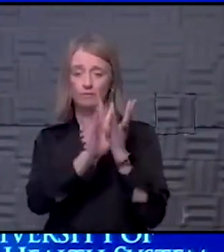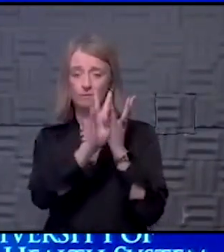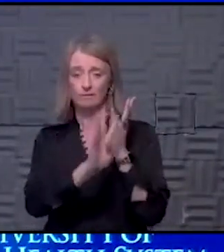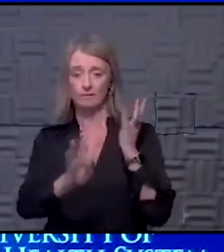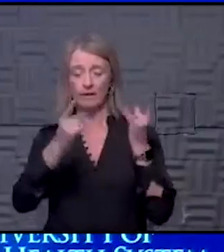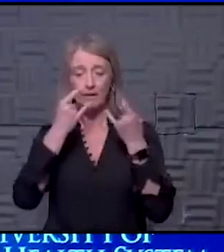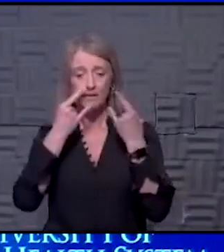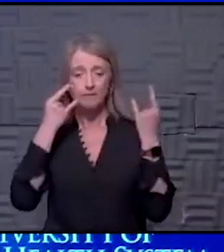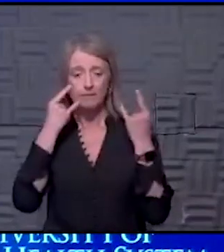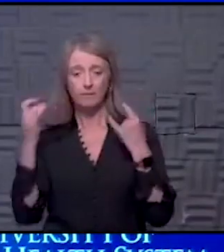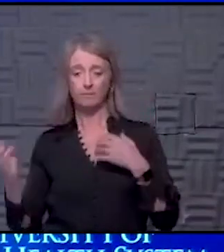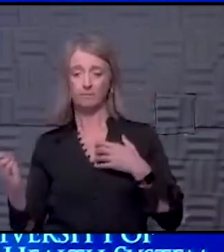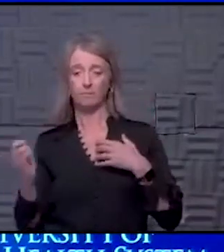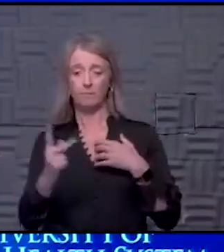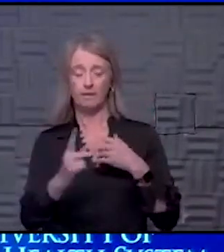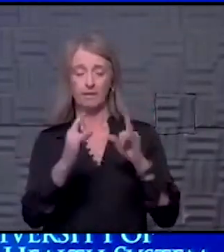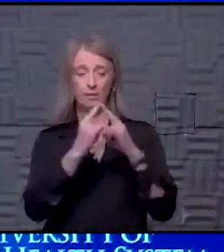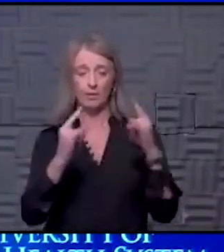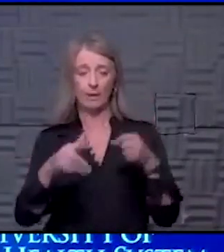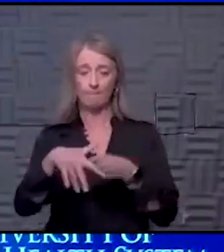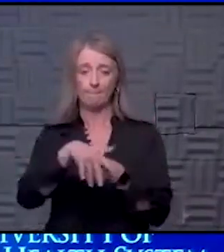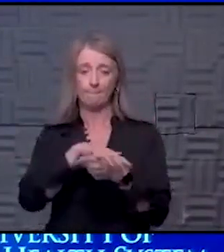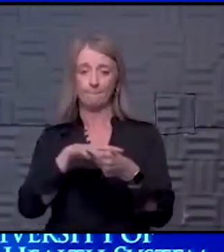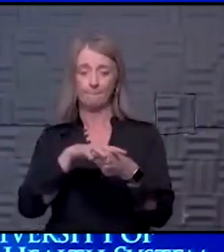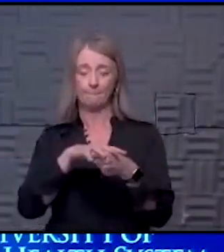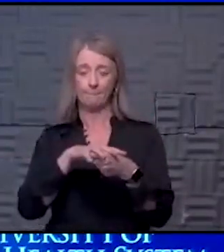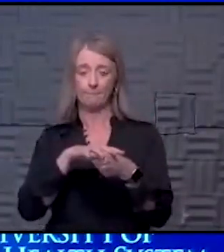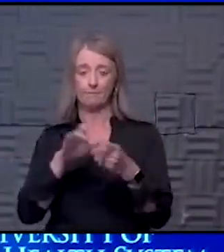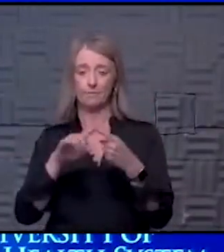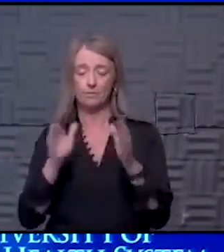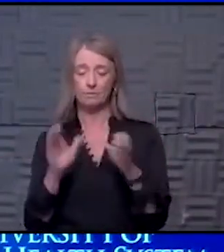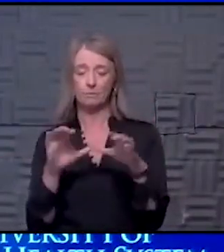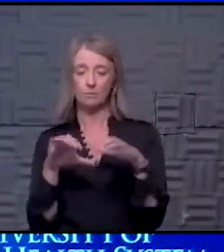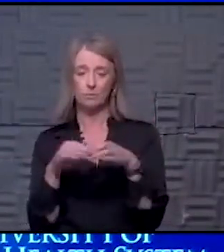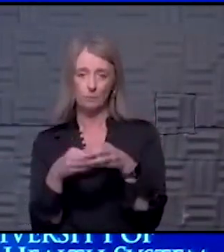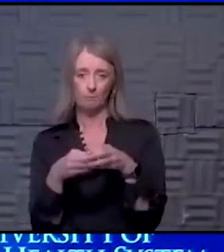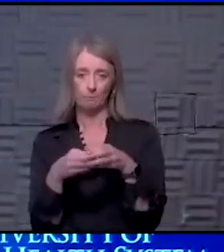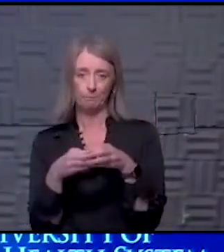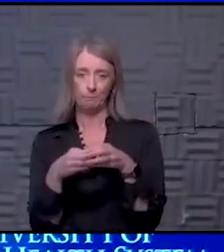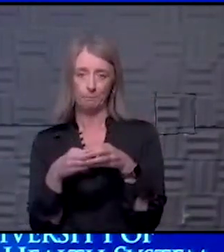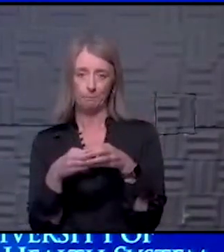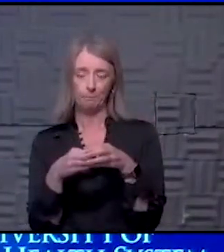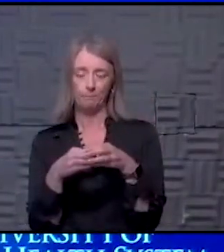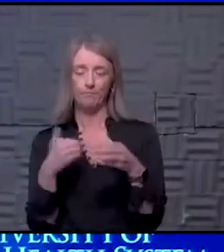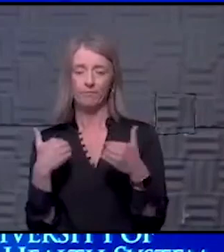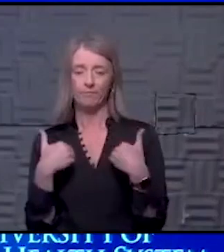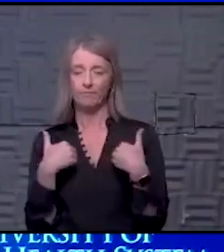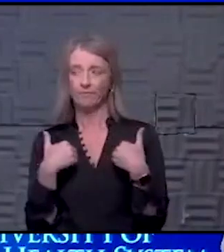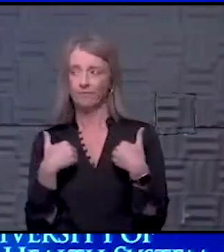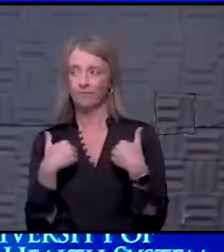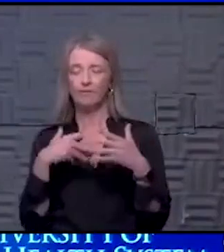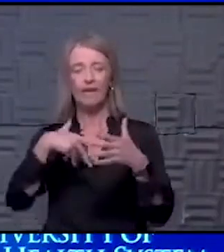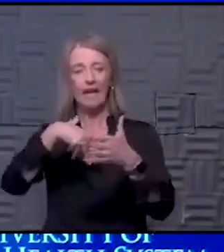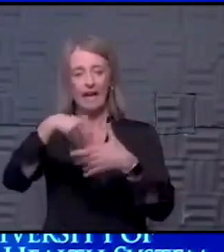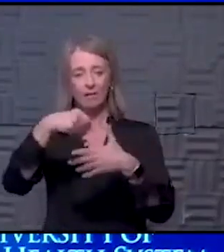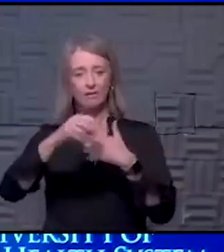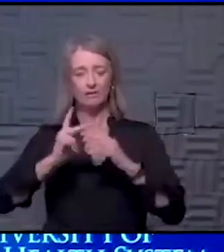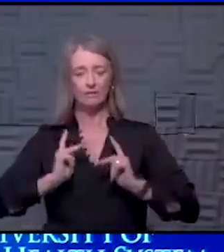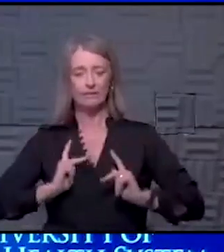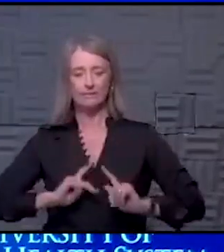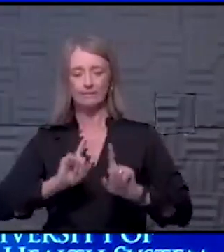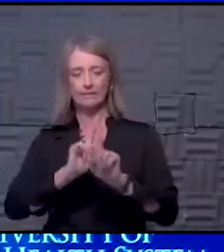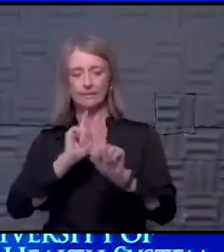mask on, and you will return to your campsite to be able to be in a small group and to have, be outside